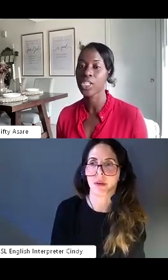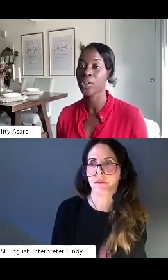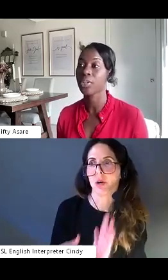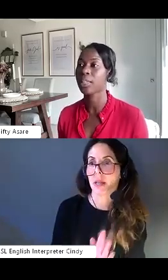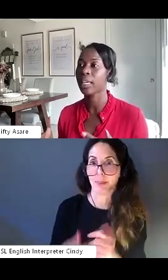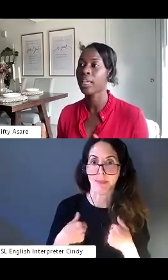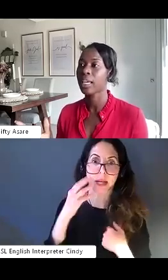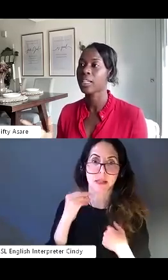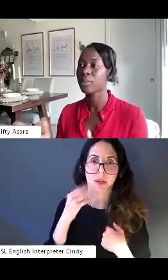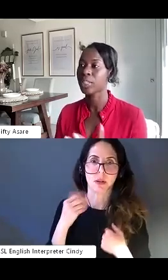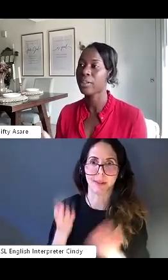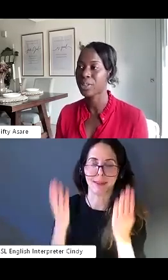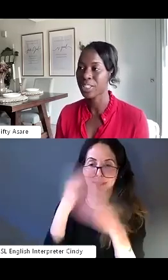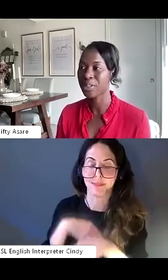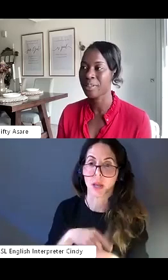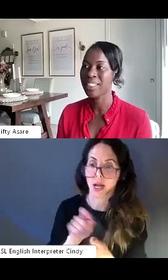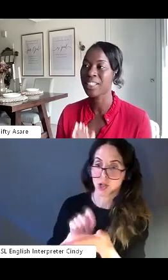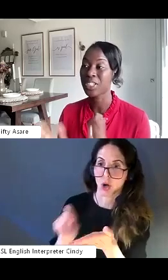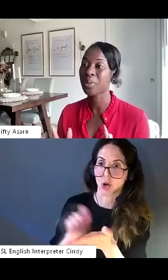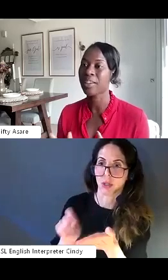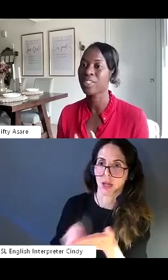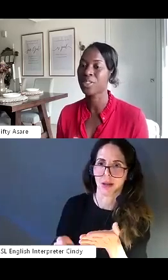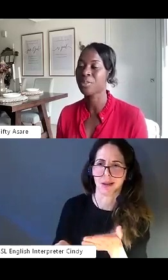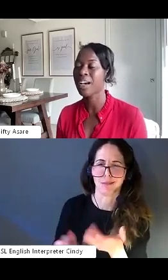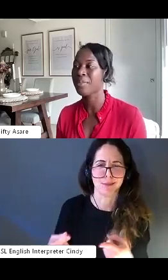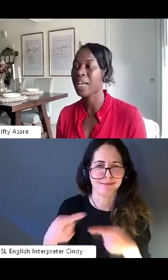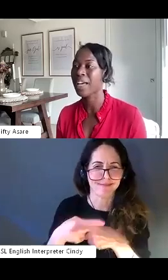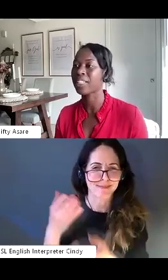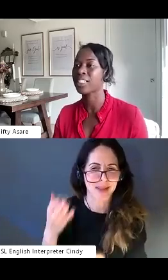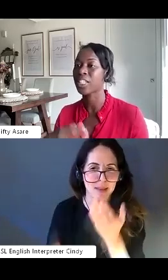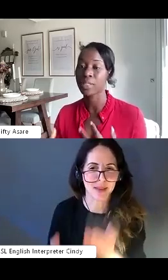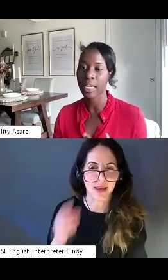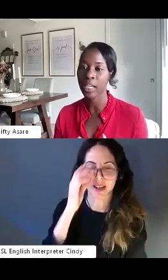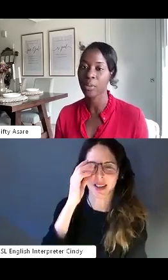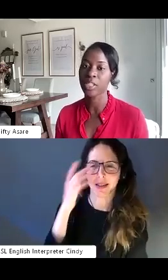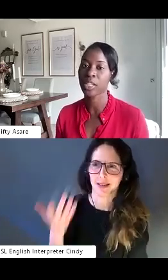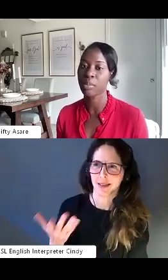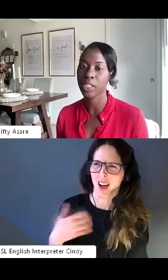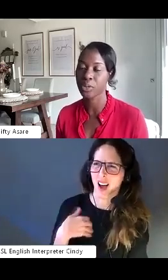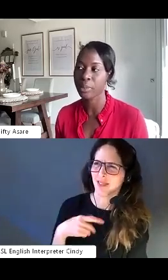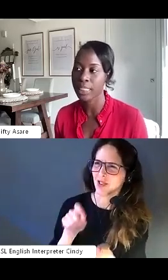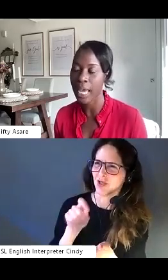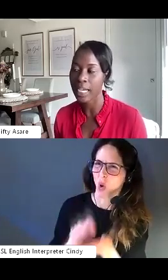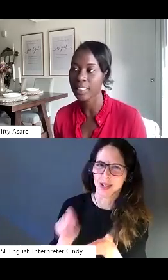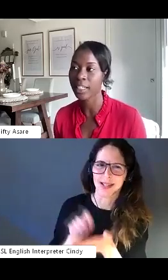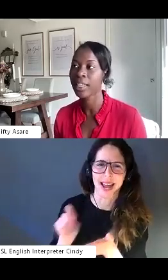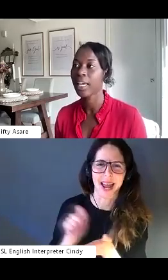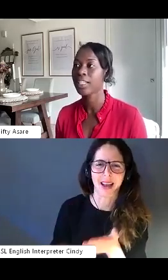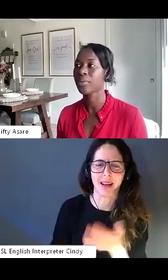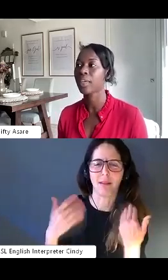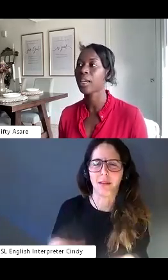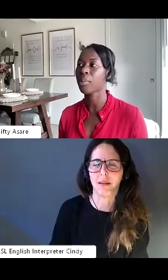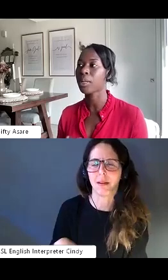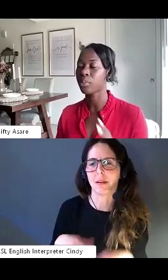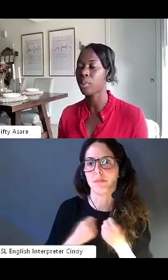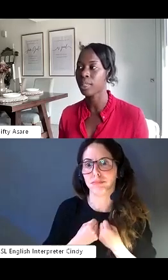obvious. Journaling is almost counterintuitive to having to note take, which can be extremely taxing. And